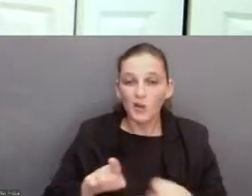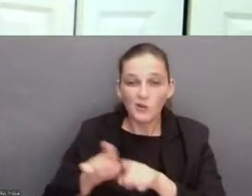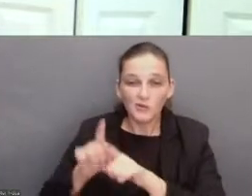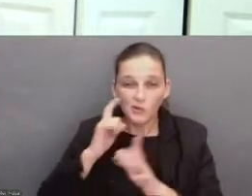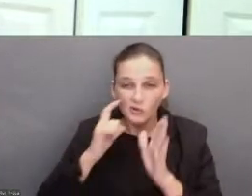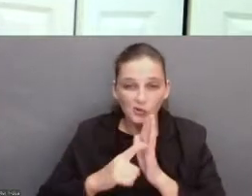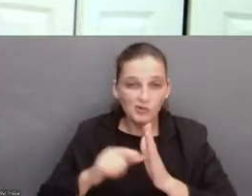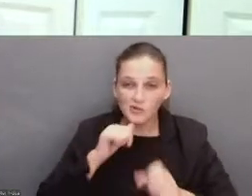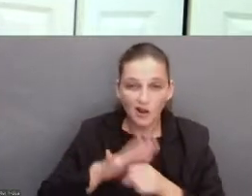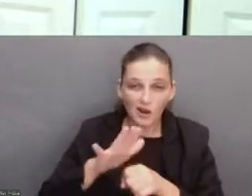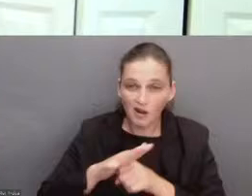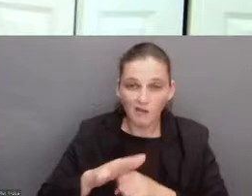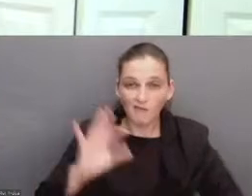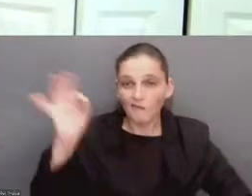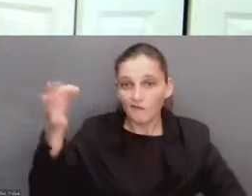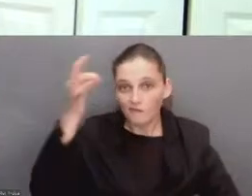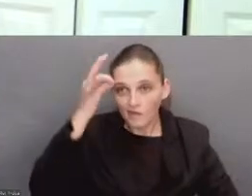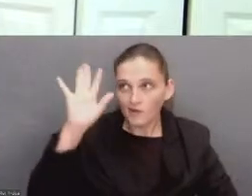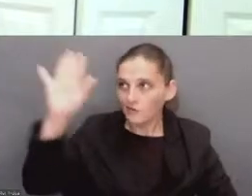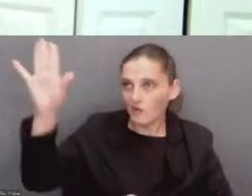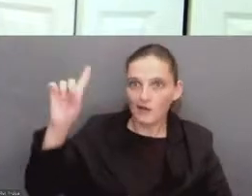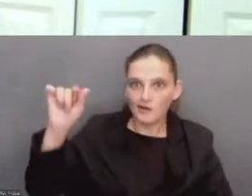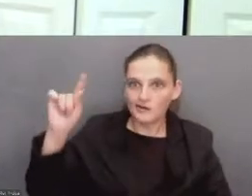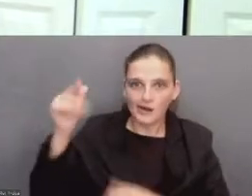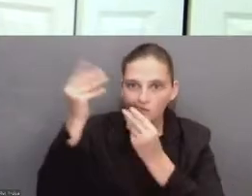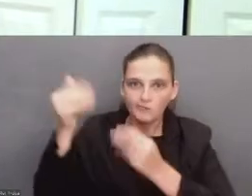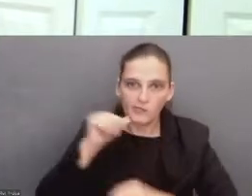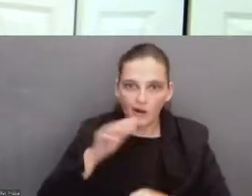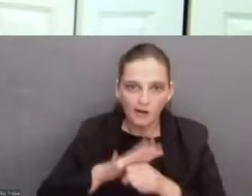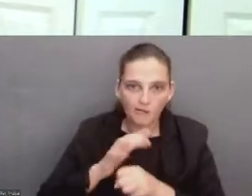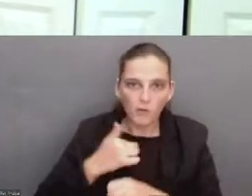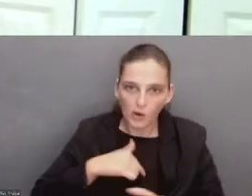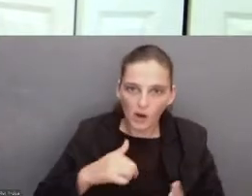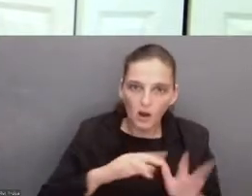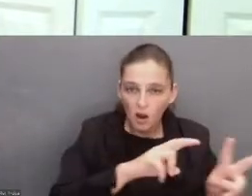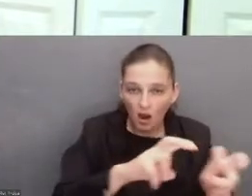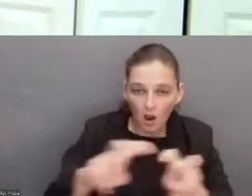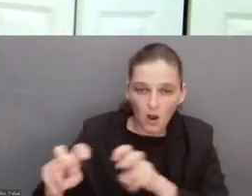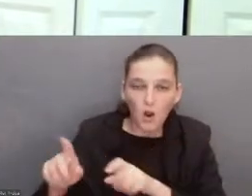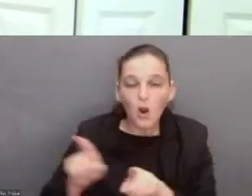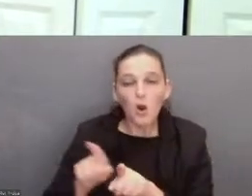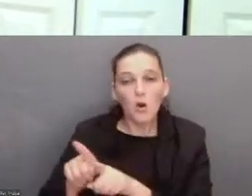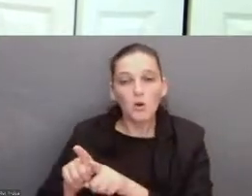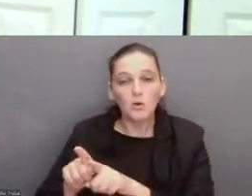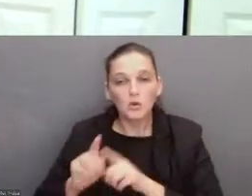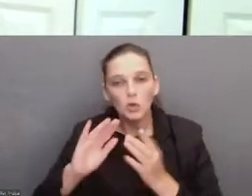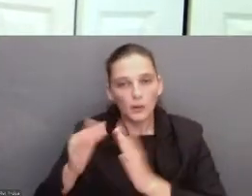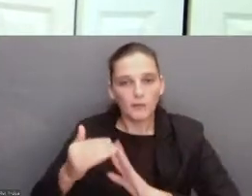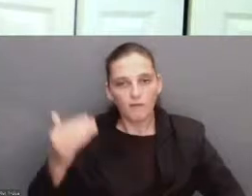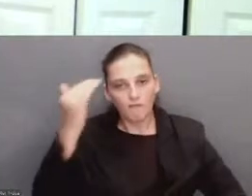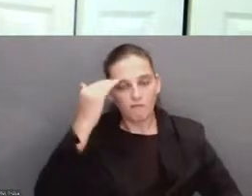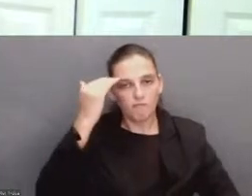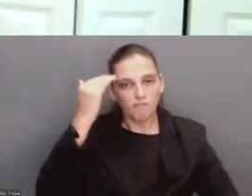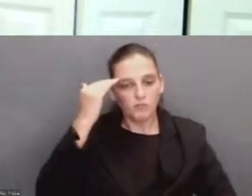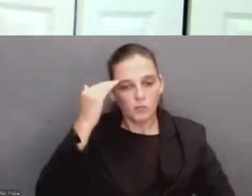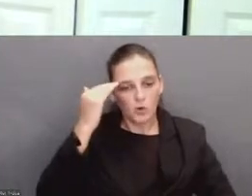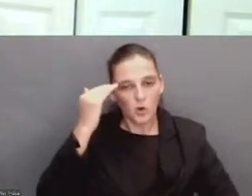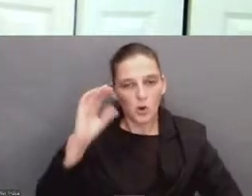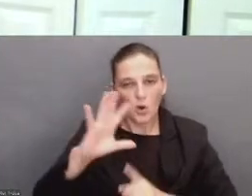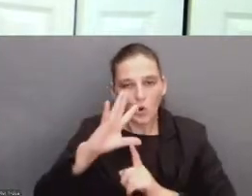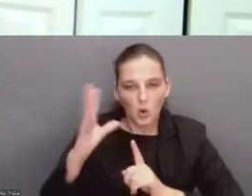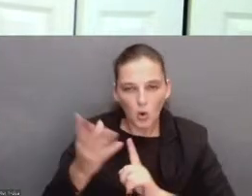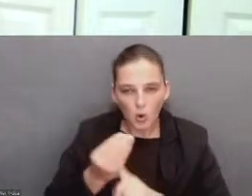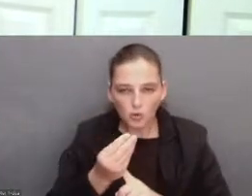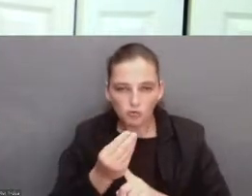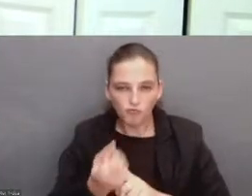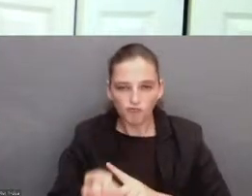local race-specific data, and the absence of community-informed, culturally nuanced insights and understanding of